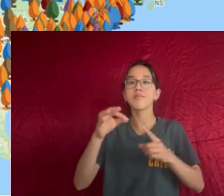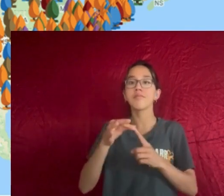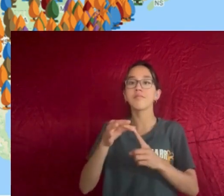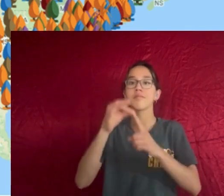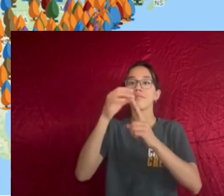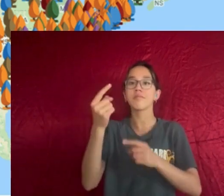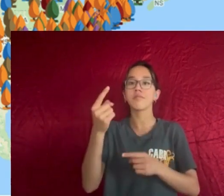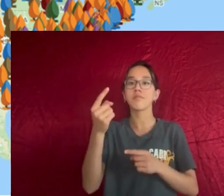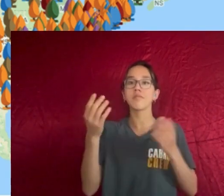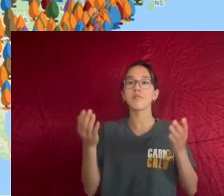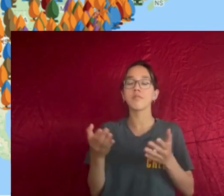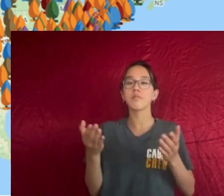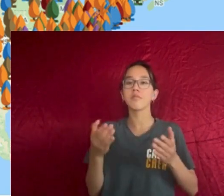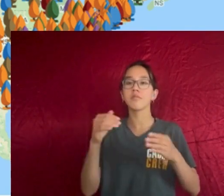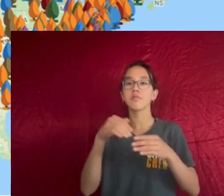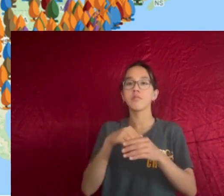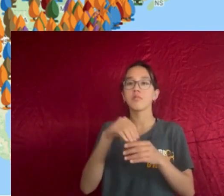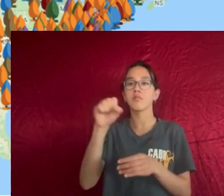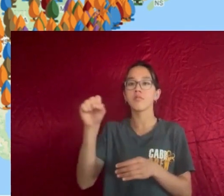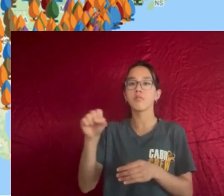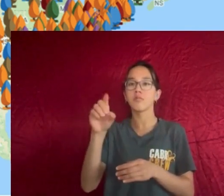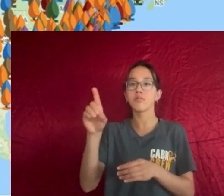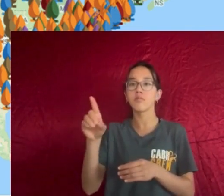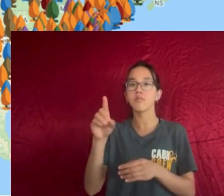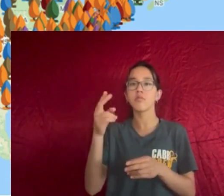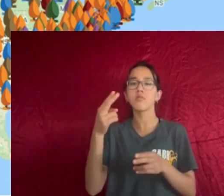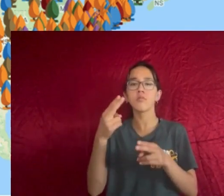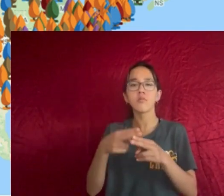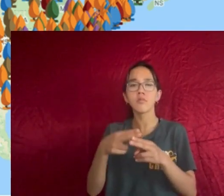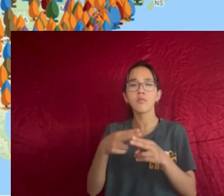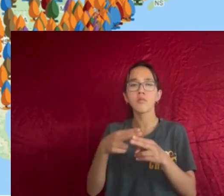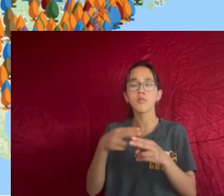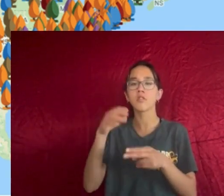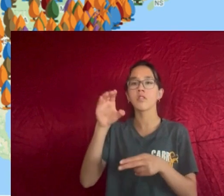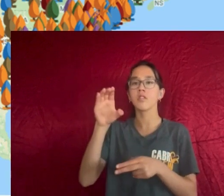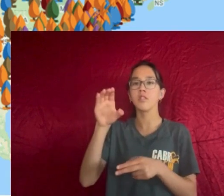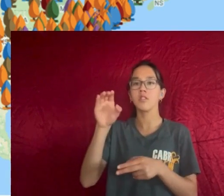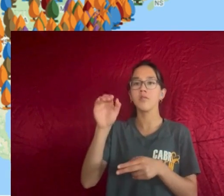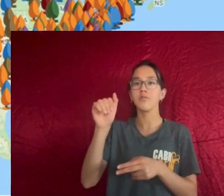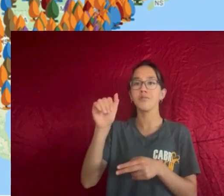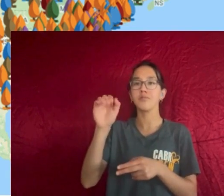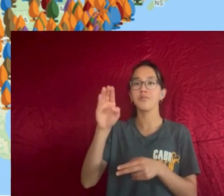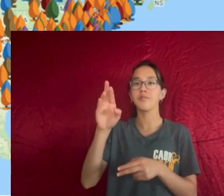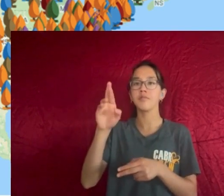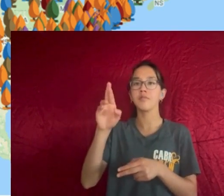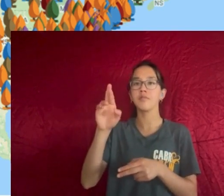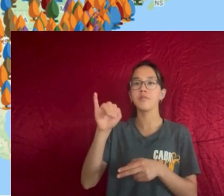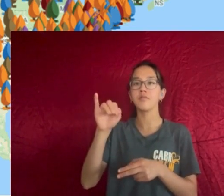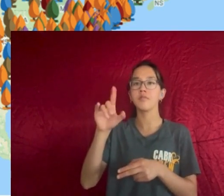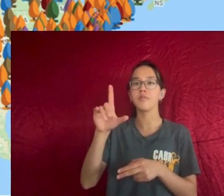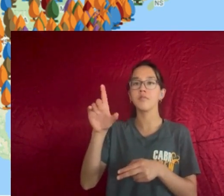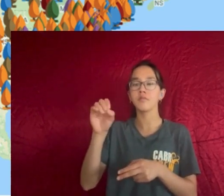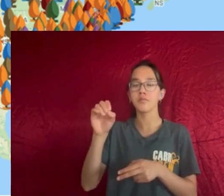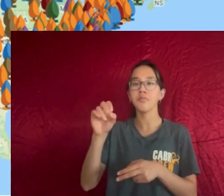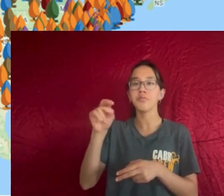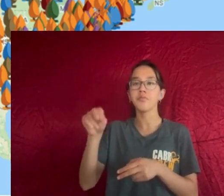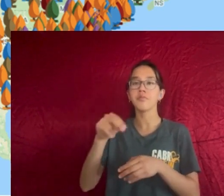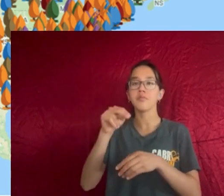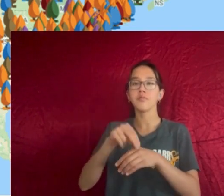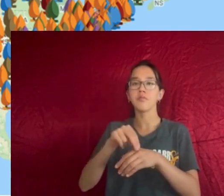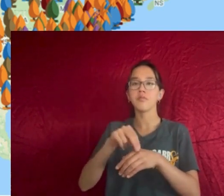There's one very special one right here in San Diego called Cabrillo